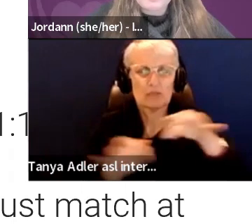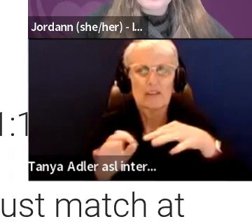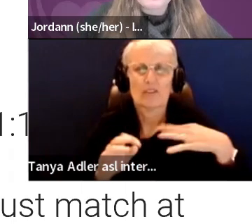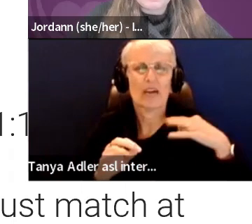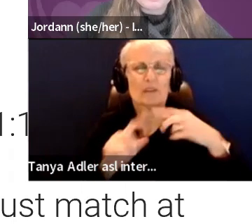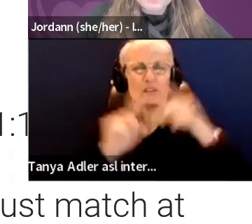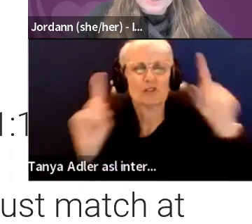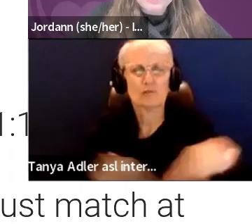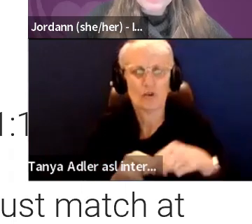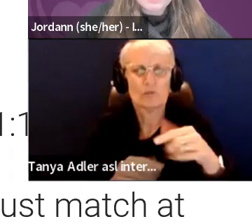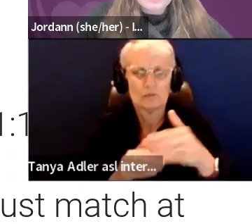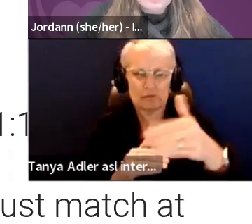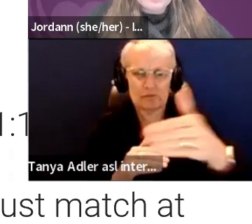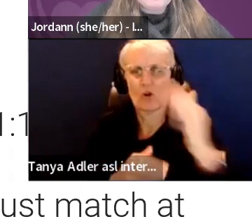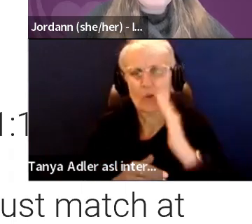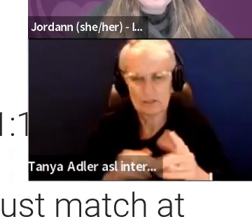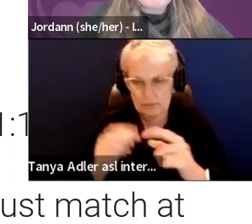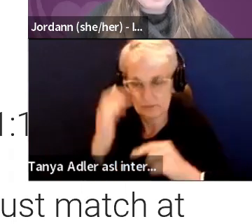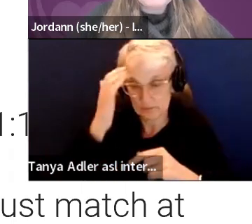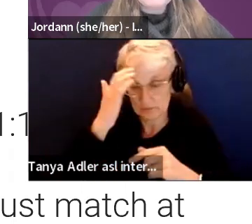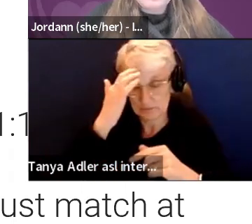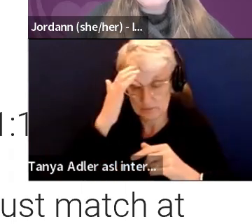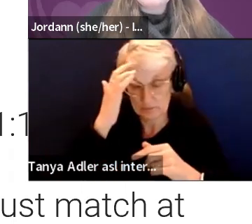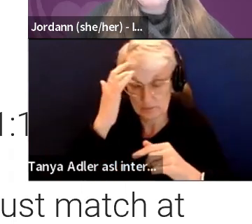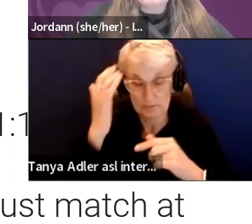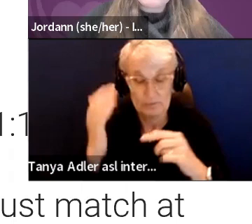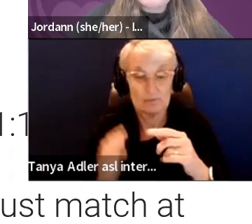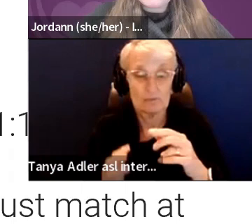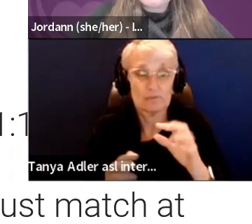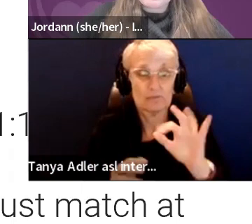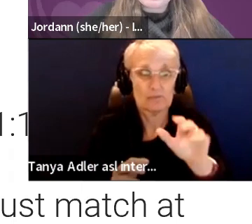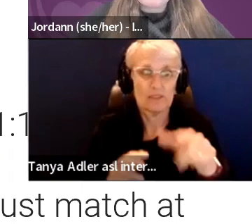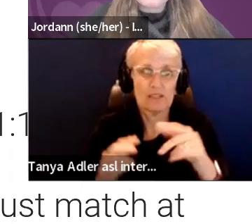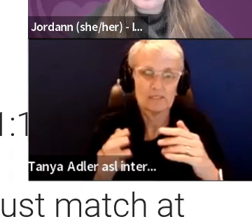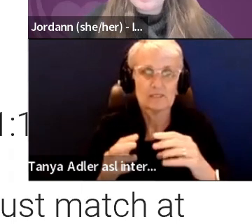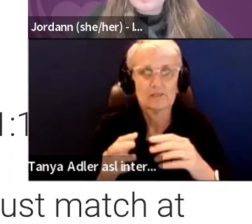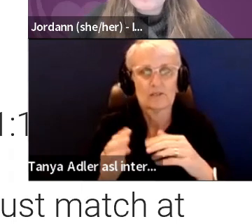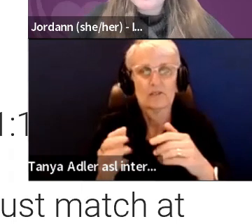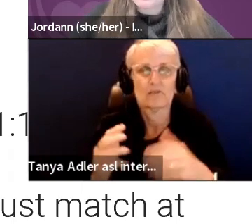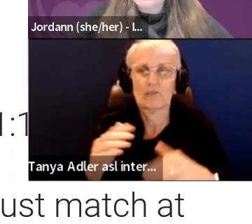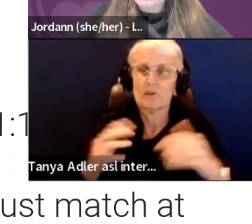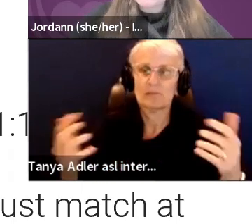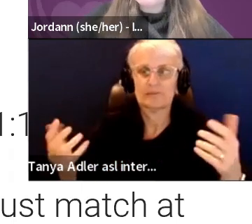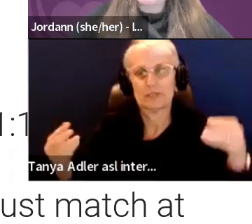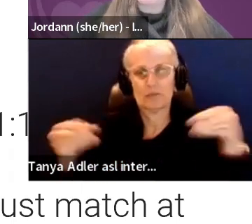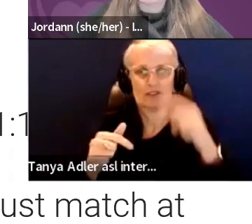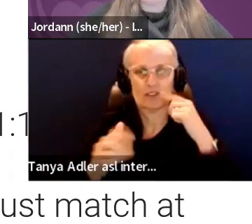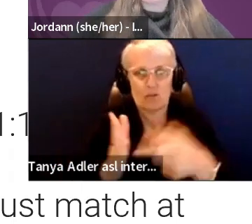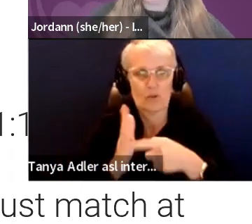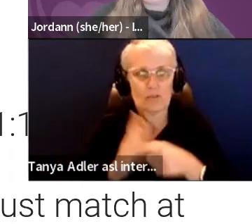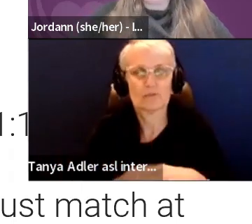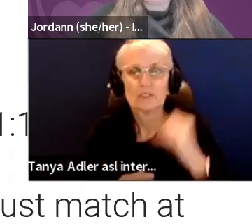form in a couple of slides, but those are the matching requirements for the program. So in that case, if